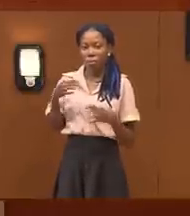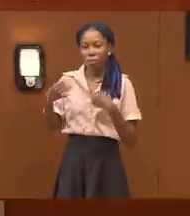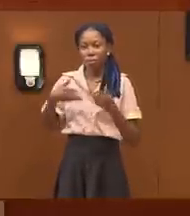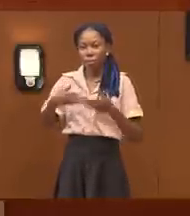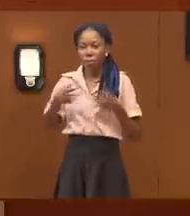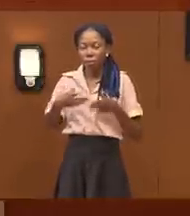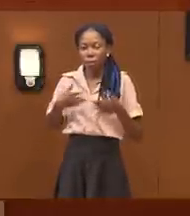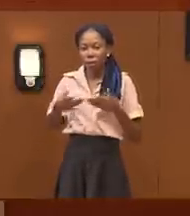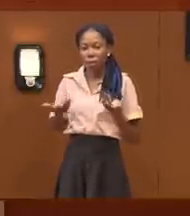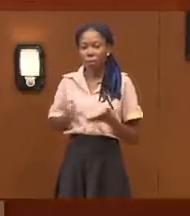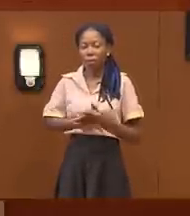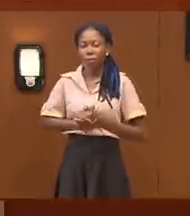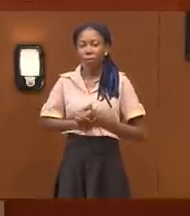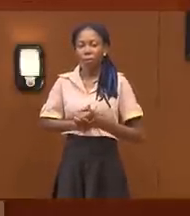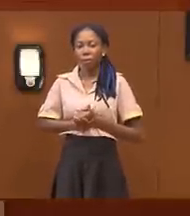But